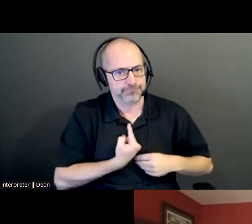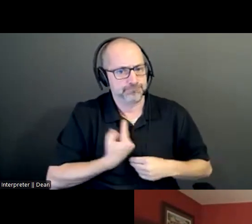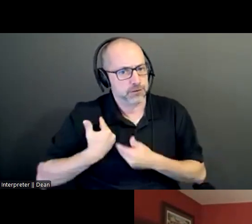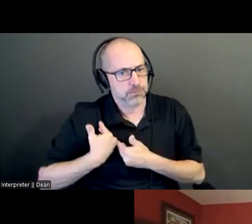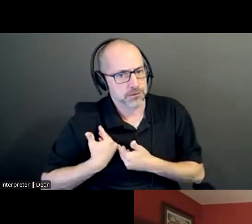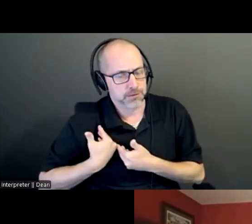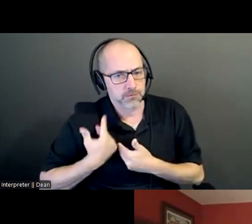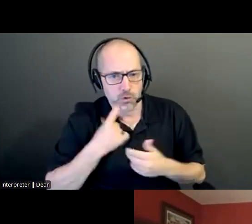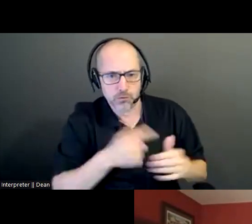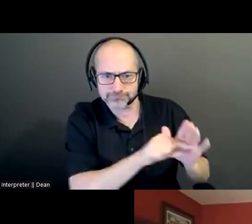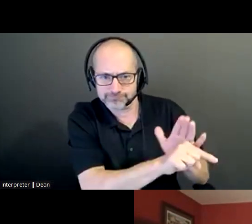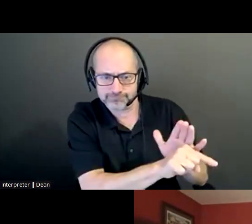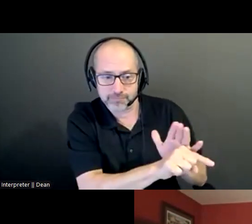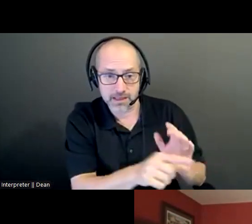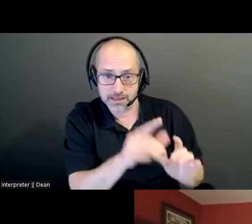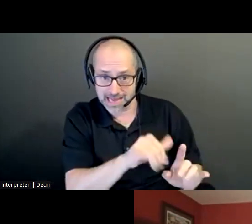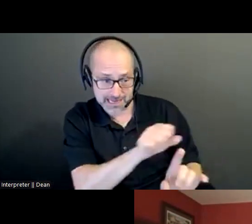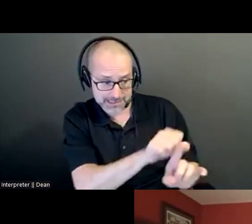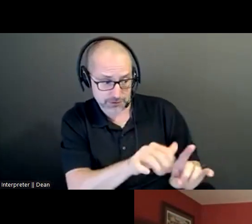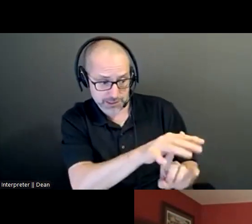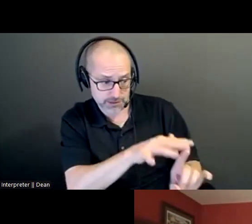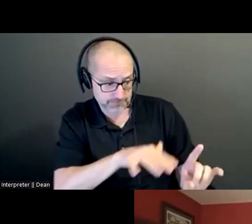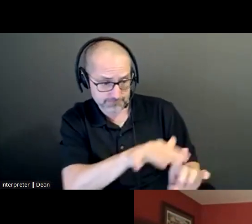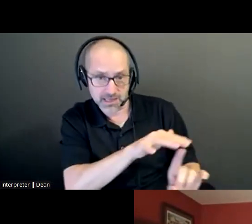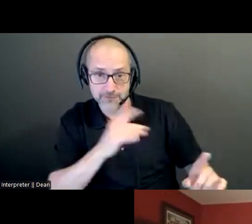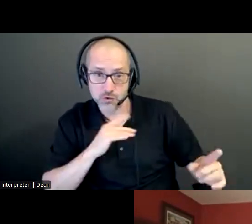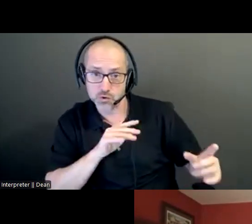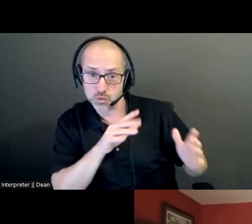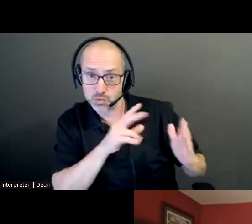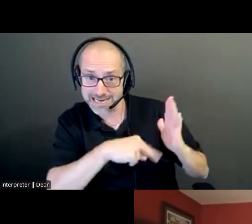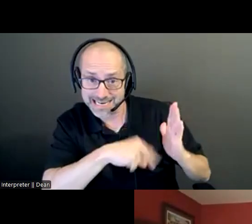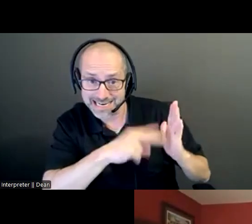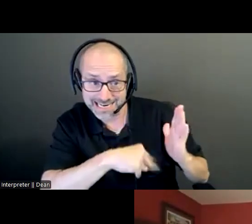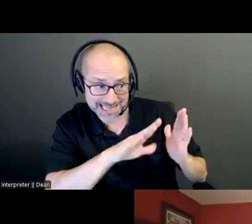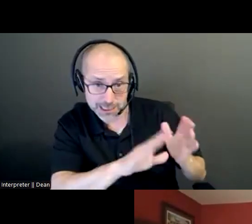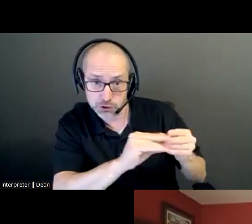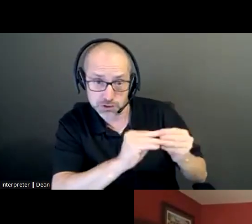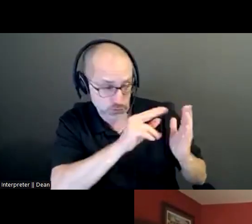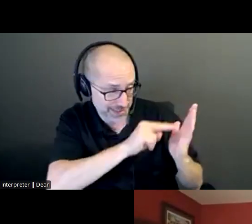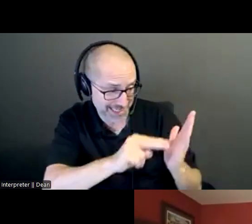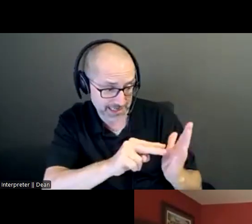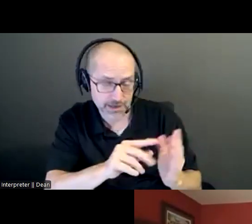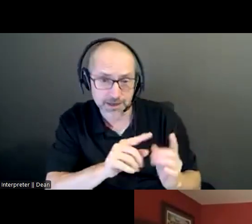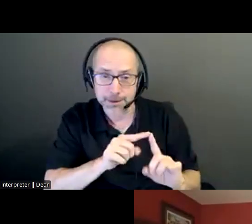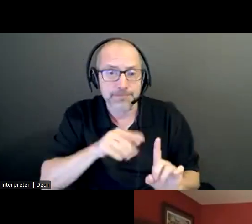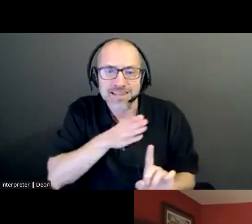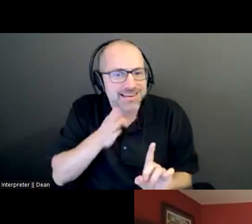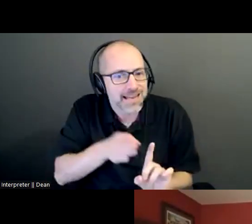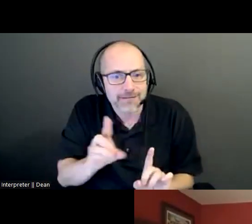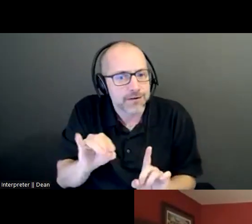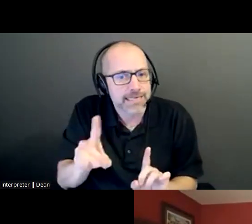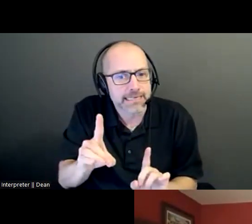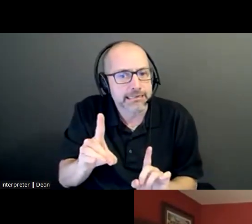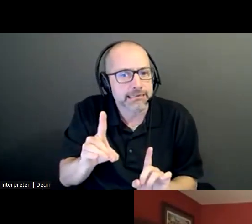if you look up that case, there was never a time where he was able to actually articulate